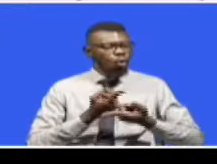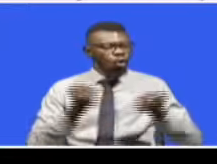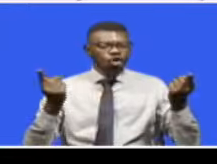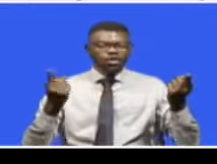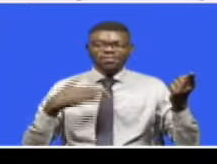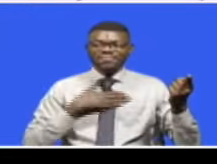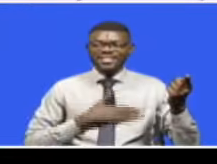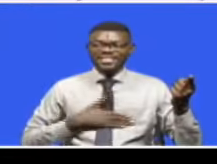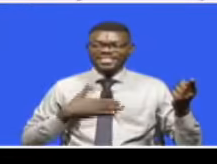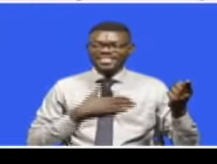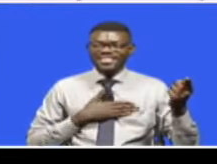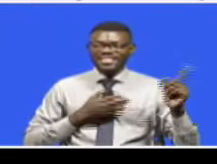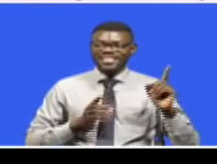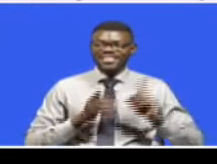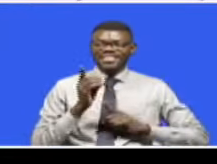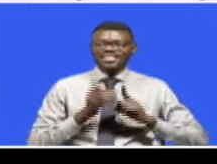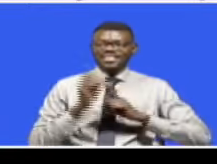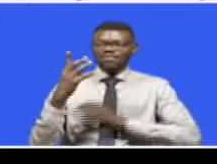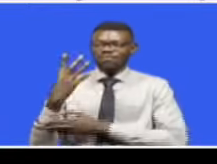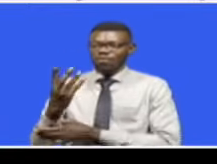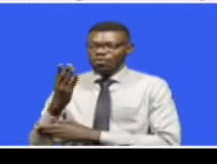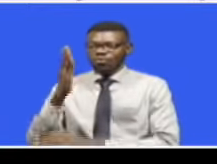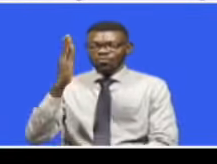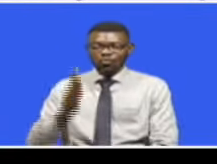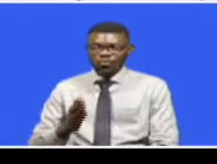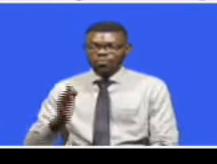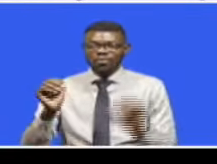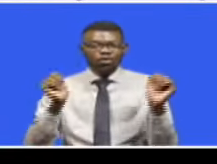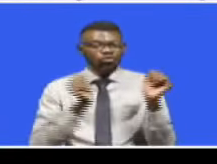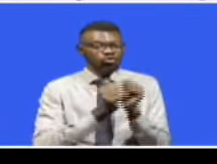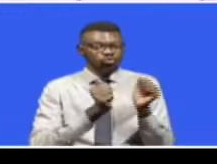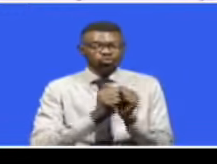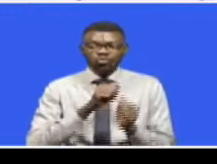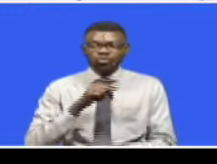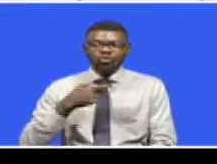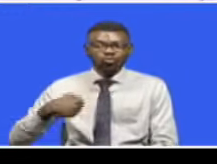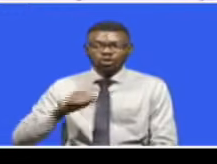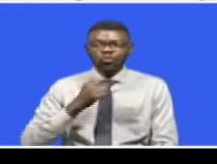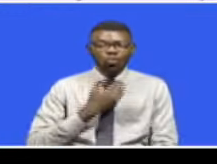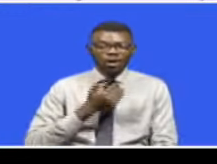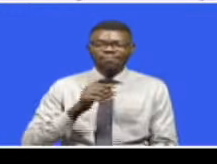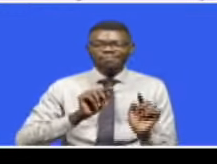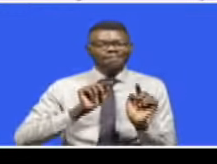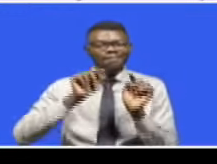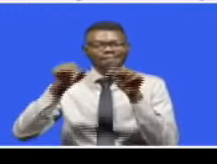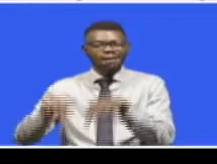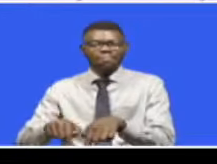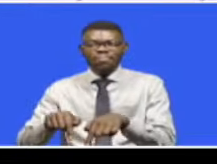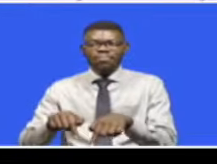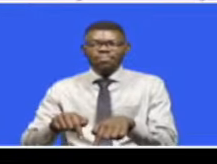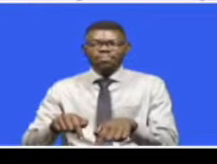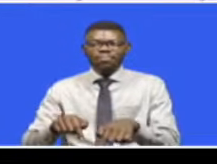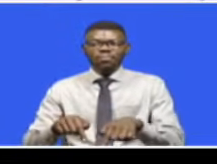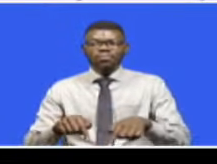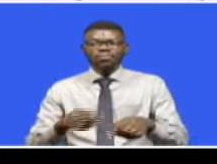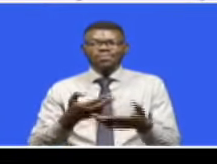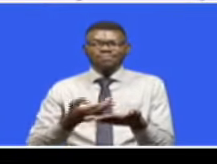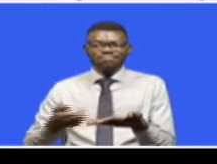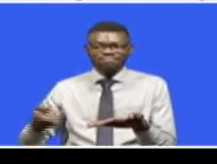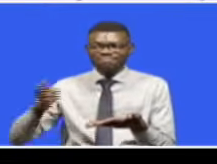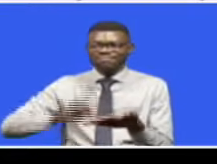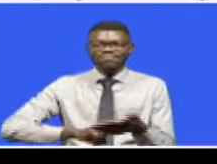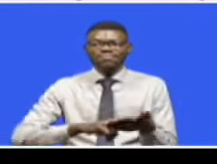tafadhali, tarehe 4 Oktoba sisi tutaanza kutembea hapa. We want to ensure that we have